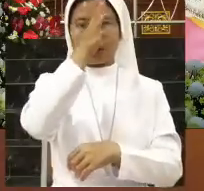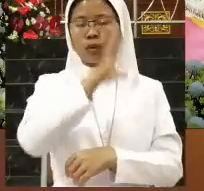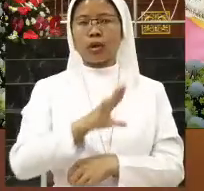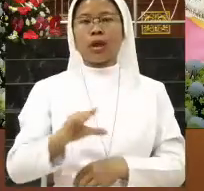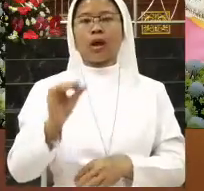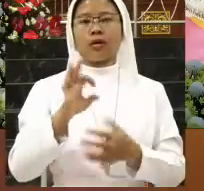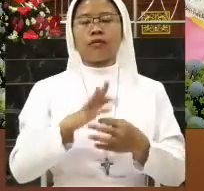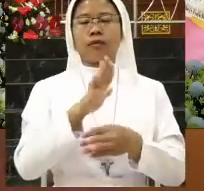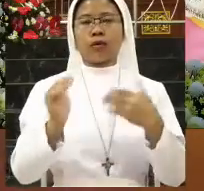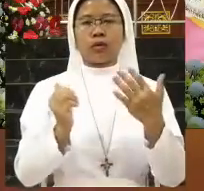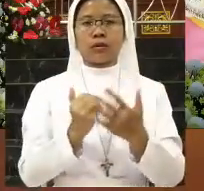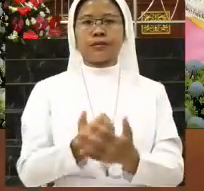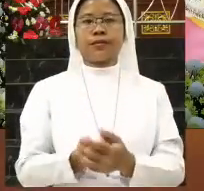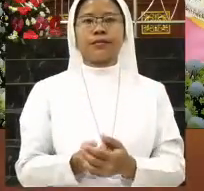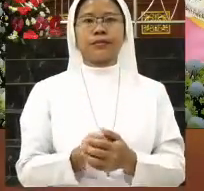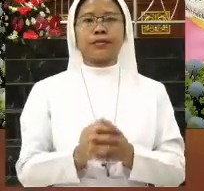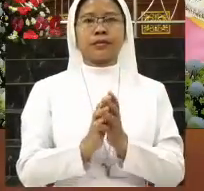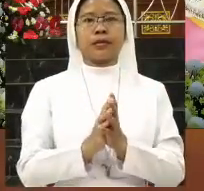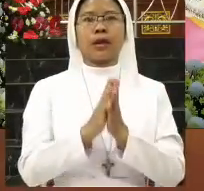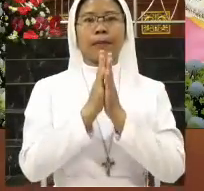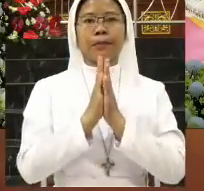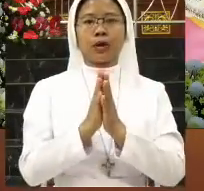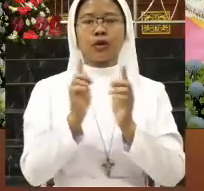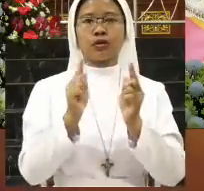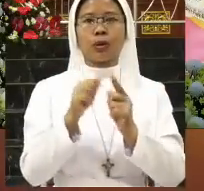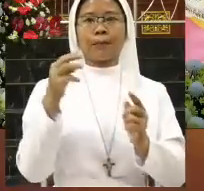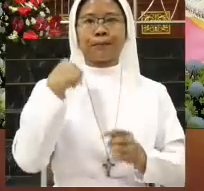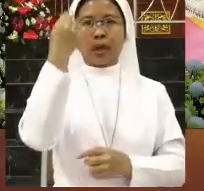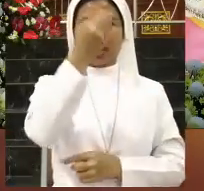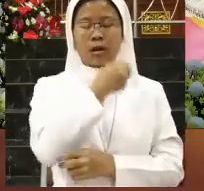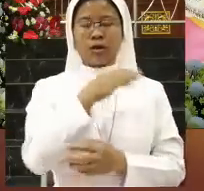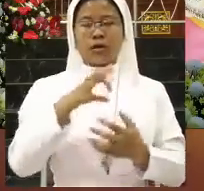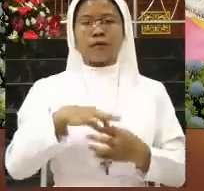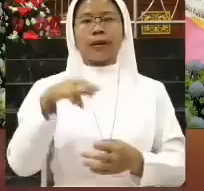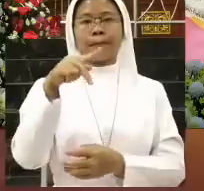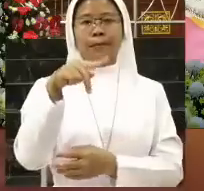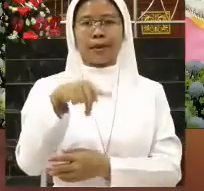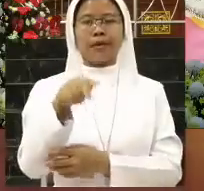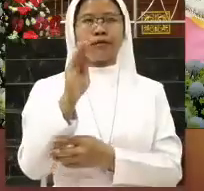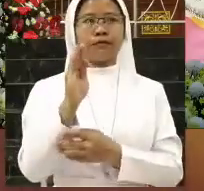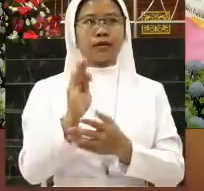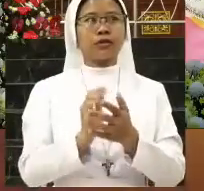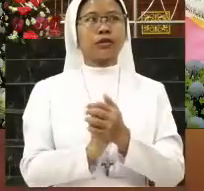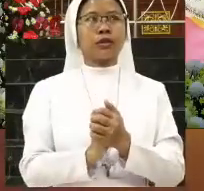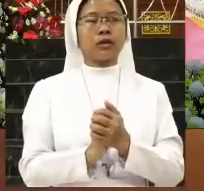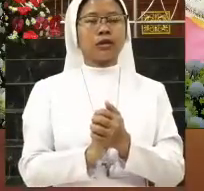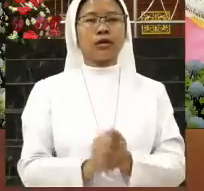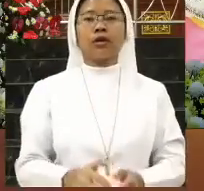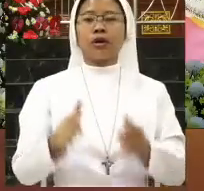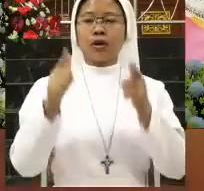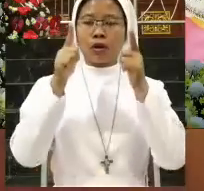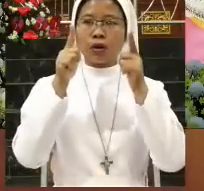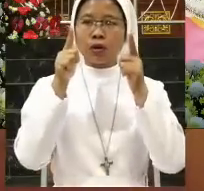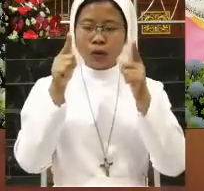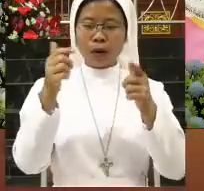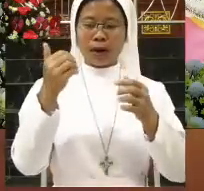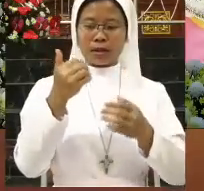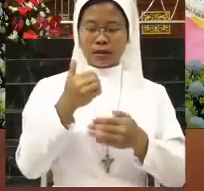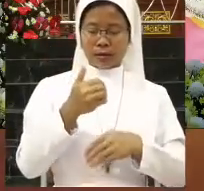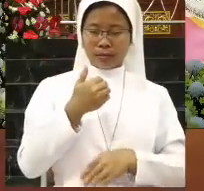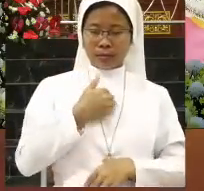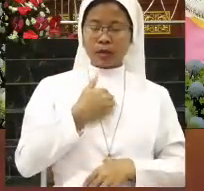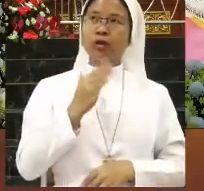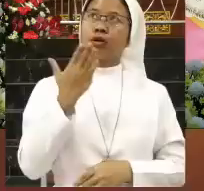of all. Prayer to Our Lady of Peñafrancia. Turn to me thine eyes, O